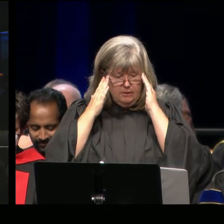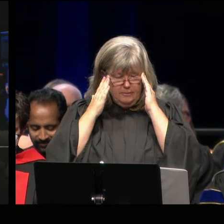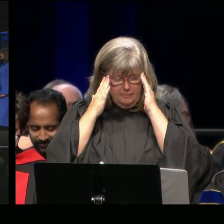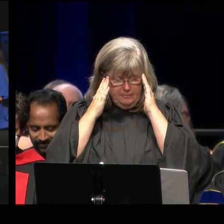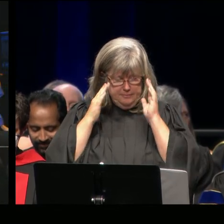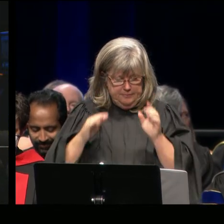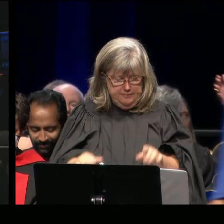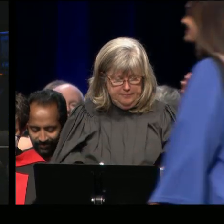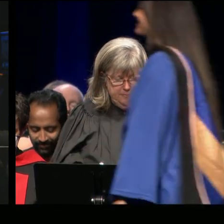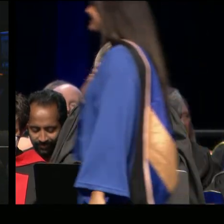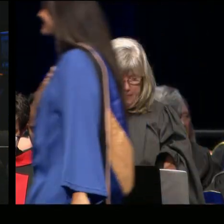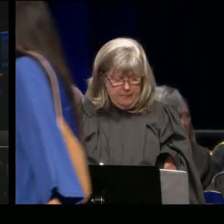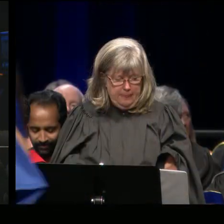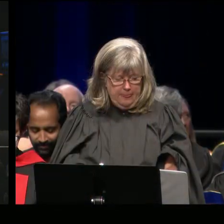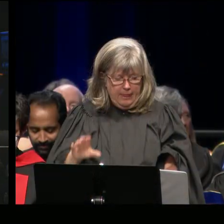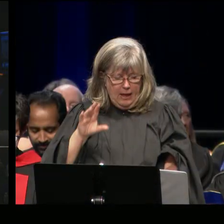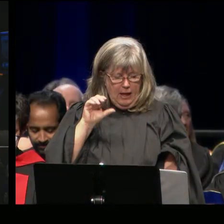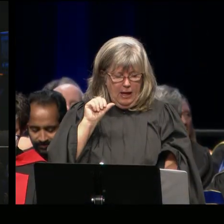Anjana Krishnan.